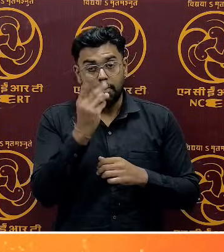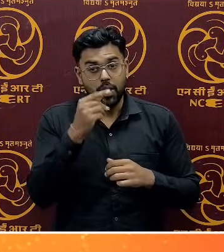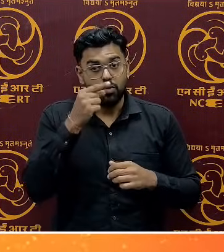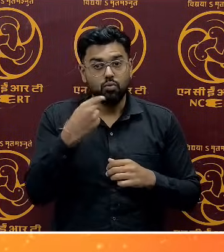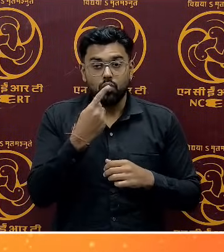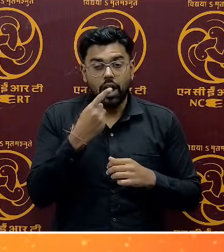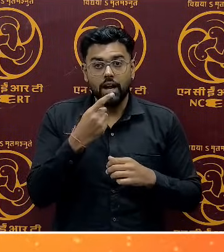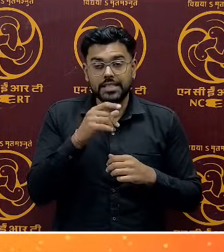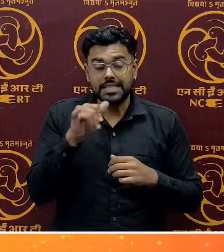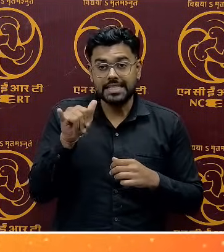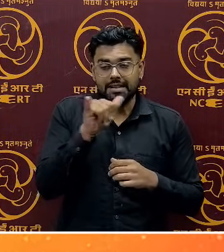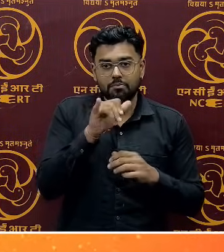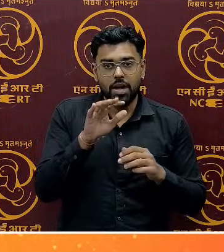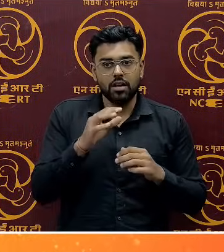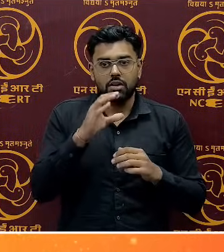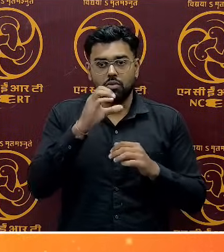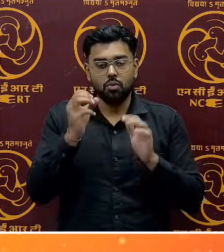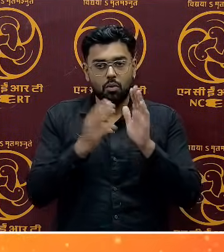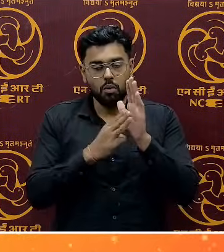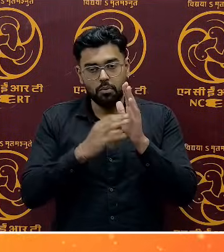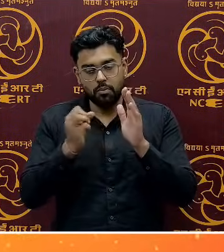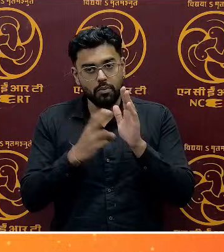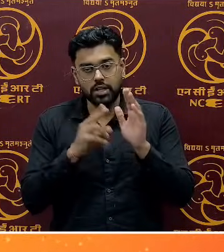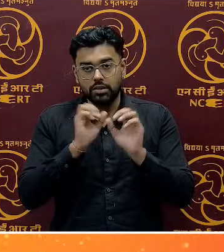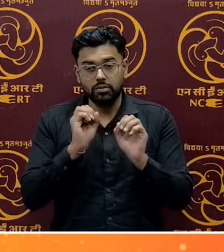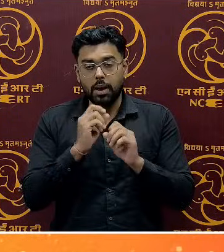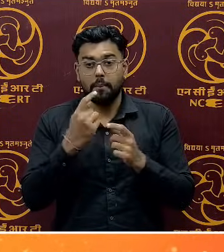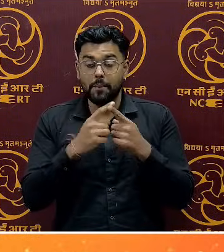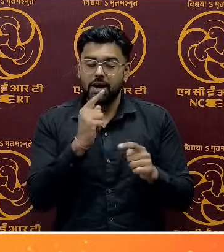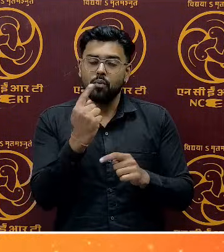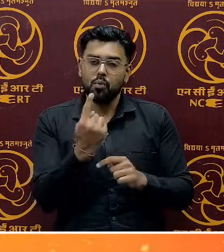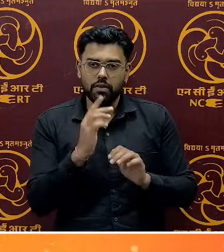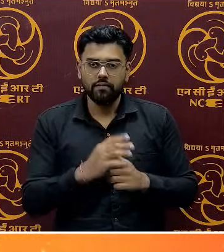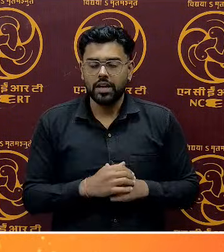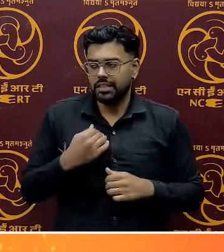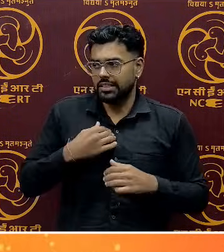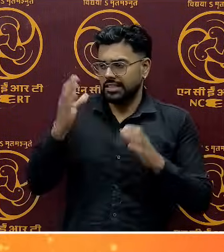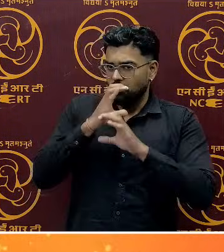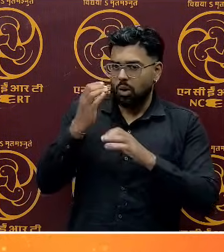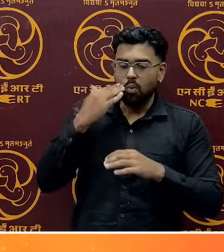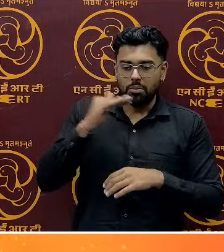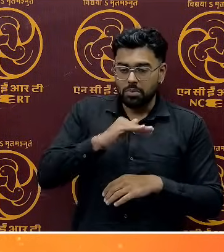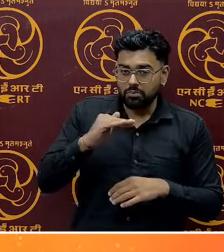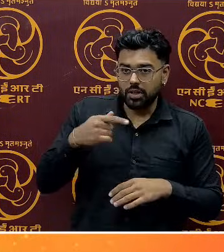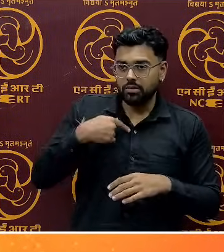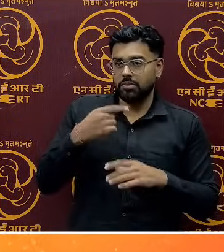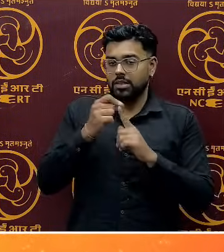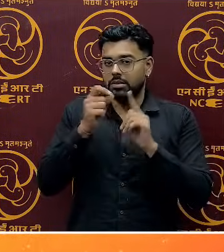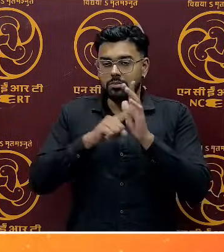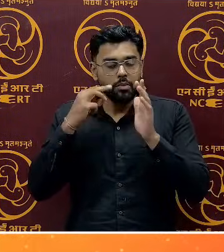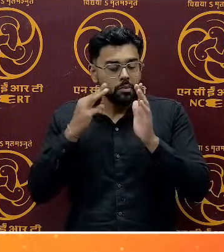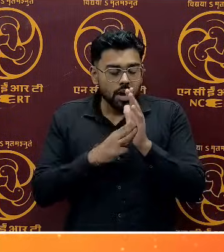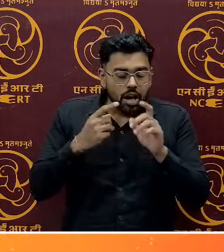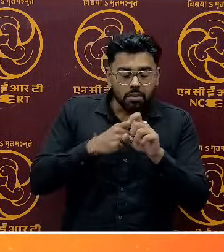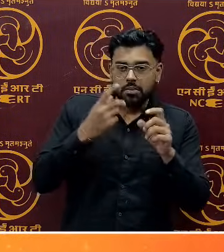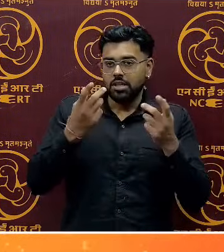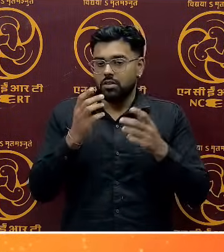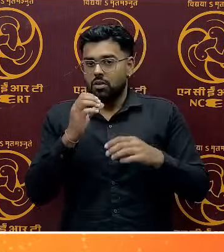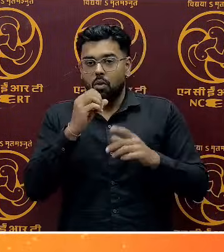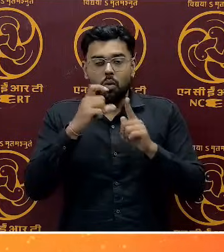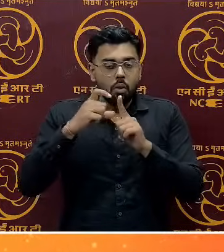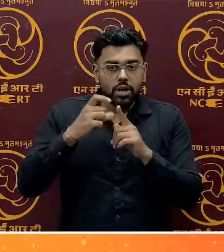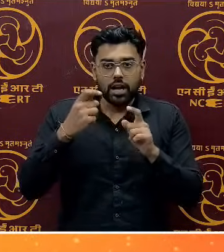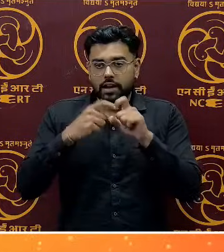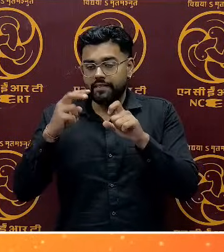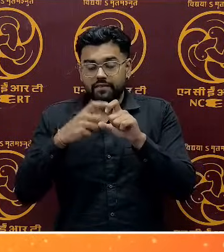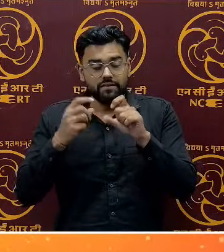common factors other than 1. Ma'am, I used to get really confused when I was a kid, prime number, composite number, odd, even.